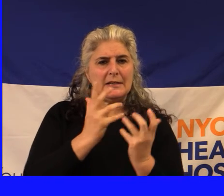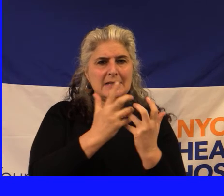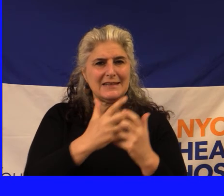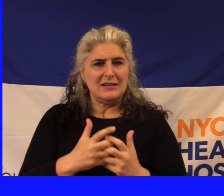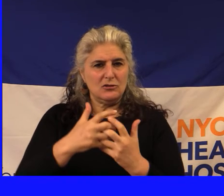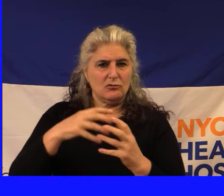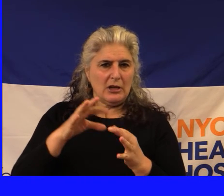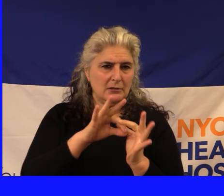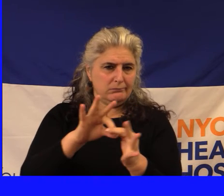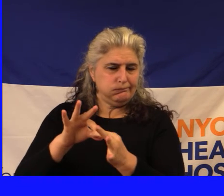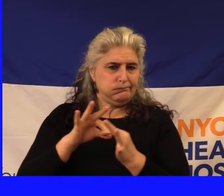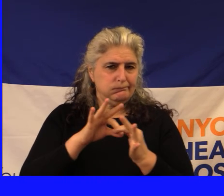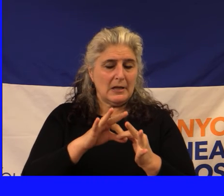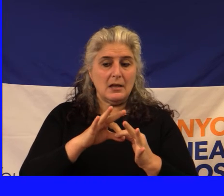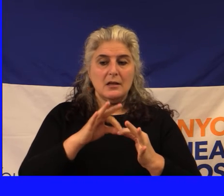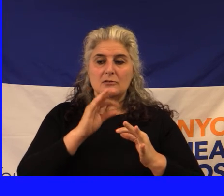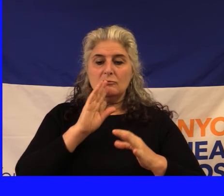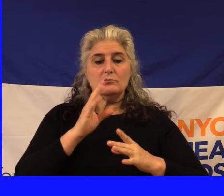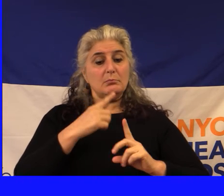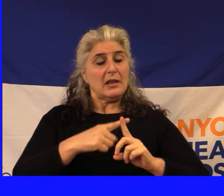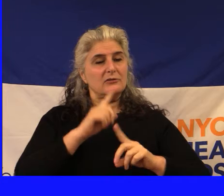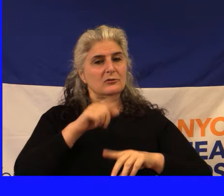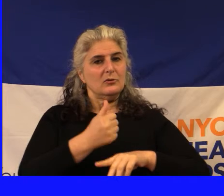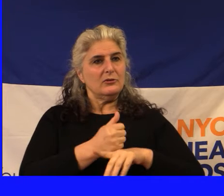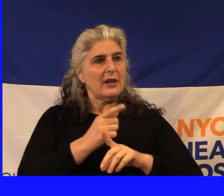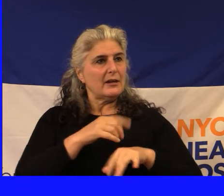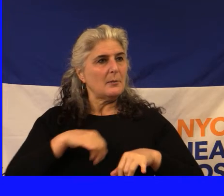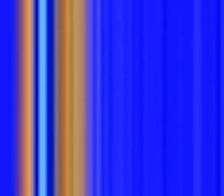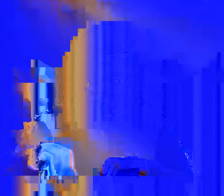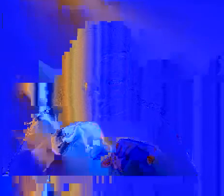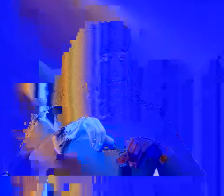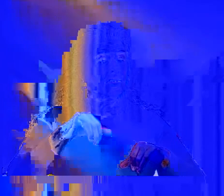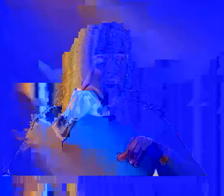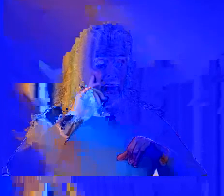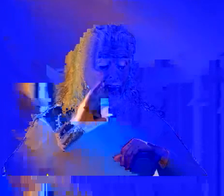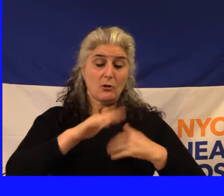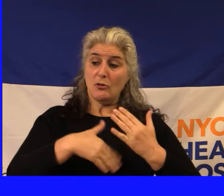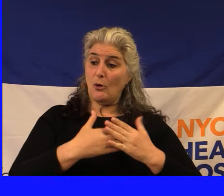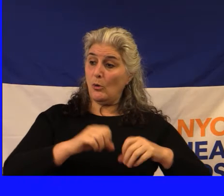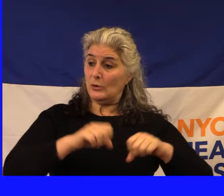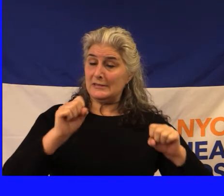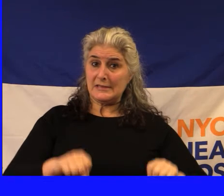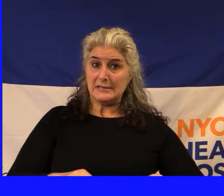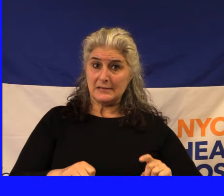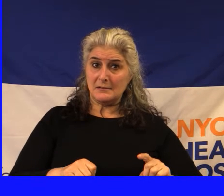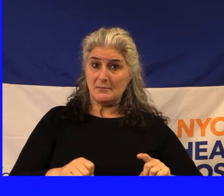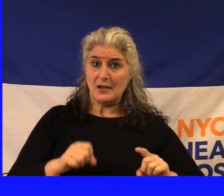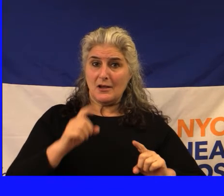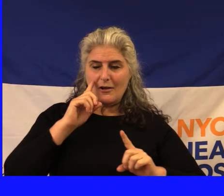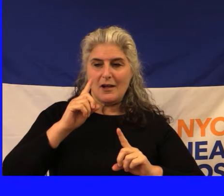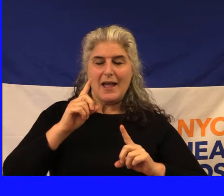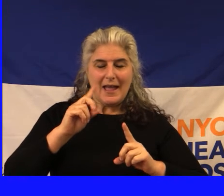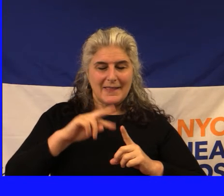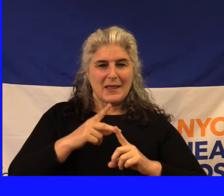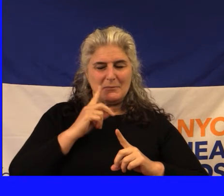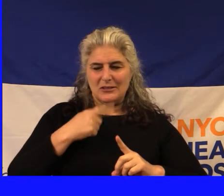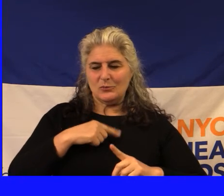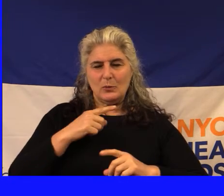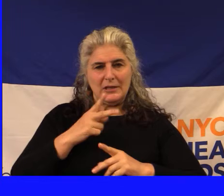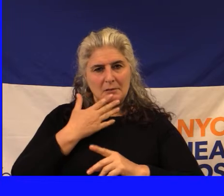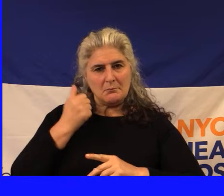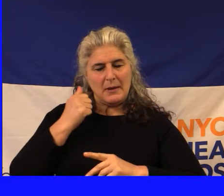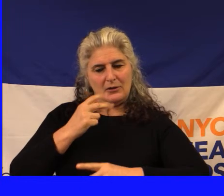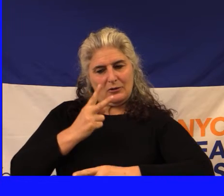live throughout our system to produce at the bottom better outcomes for patients with chronic advanced illness and